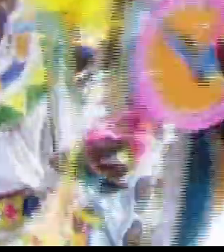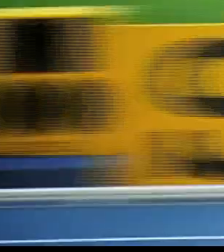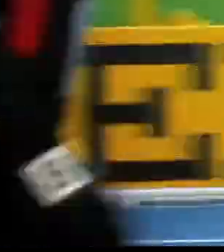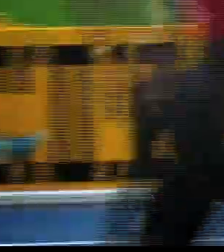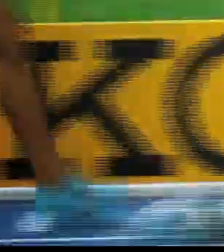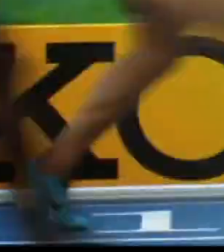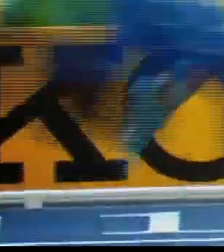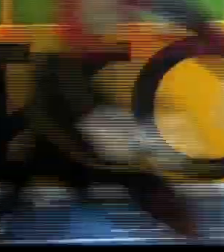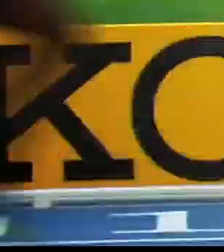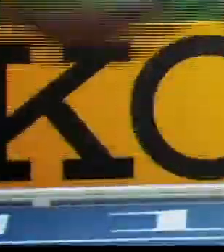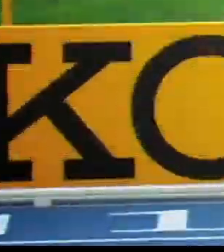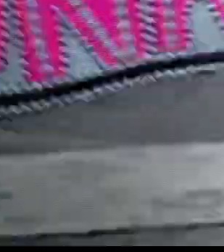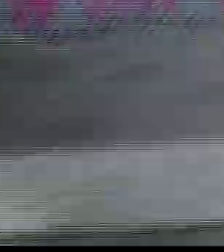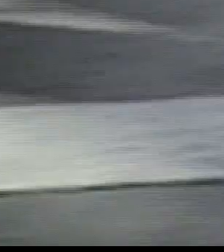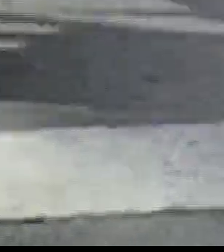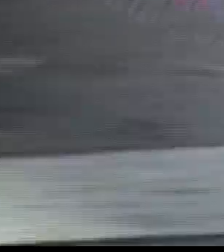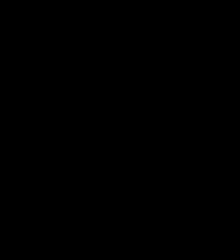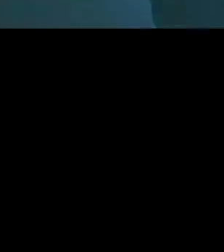edition, starts now.